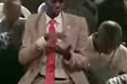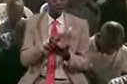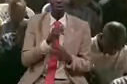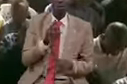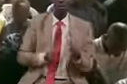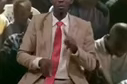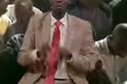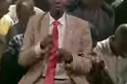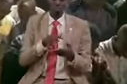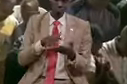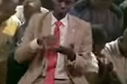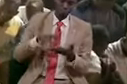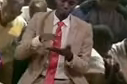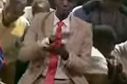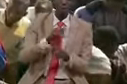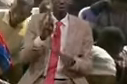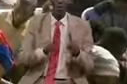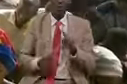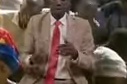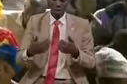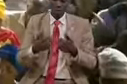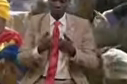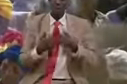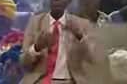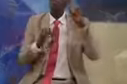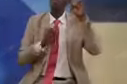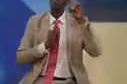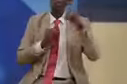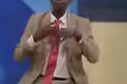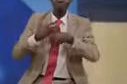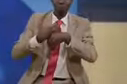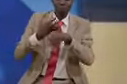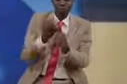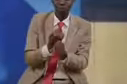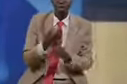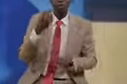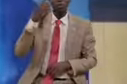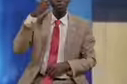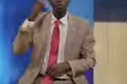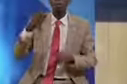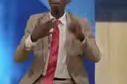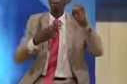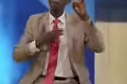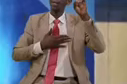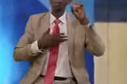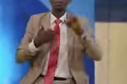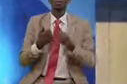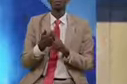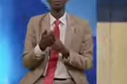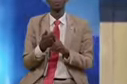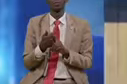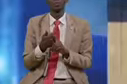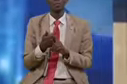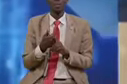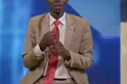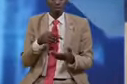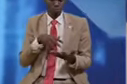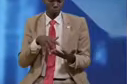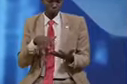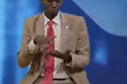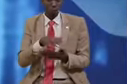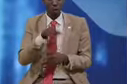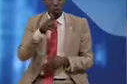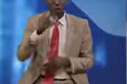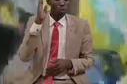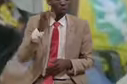These people have I formed for myself. These people, they'll not be for Satan,